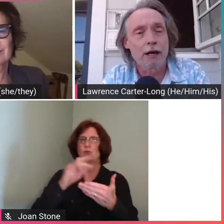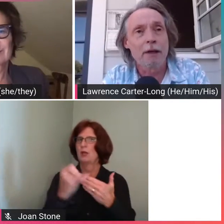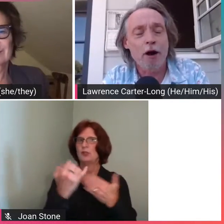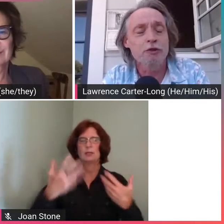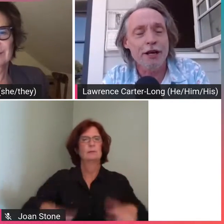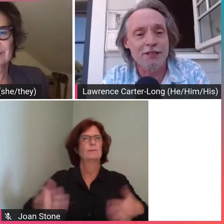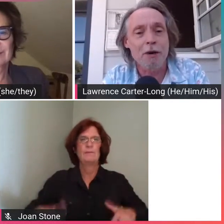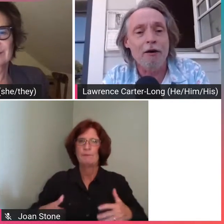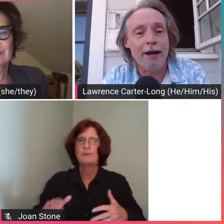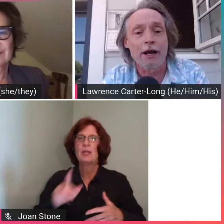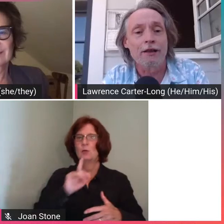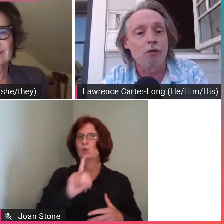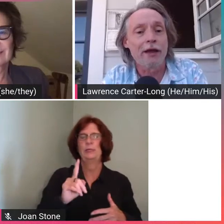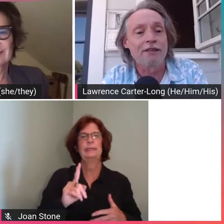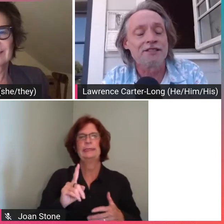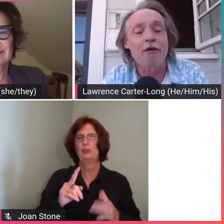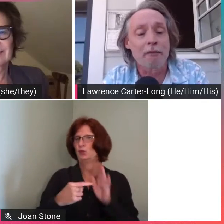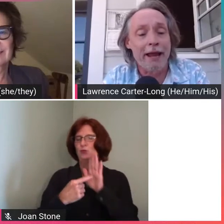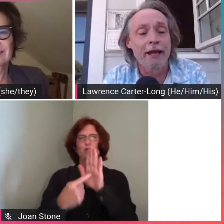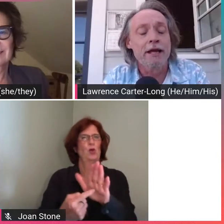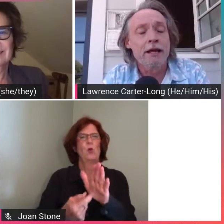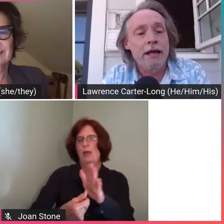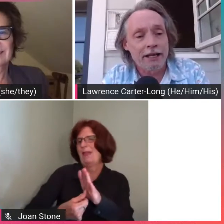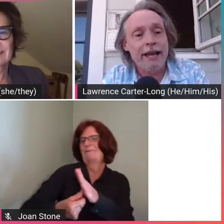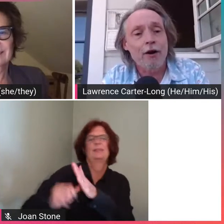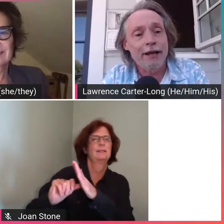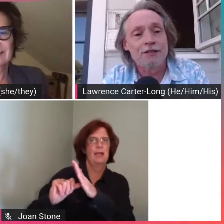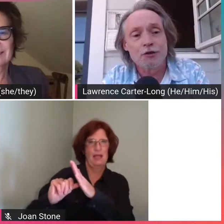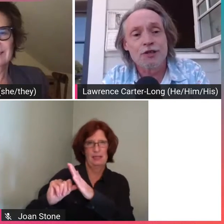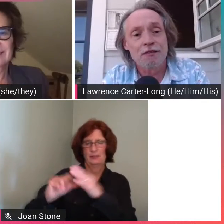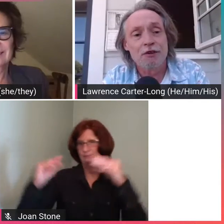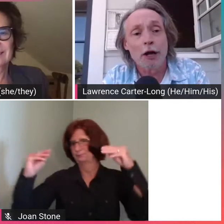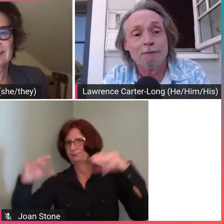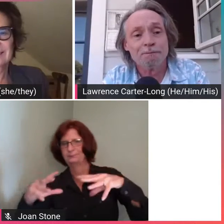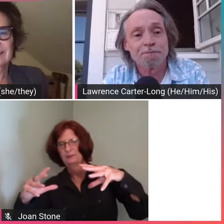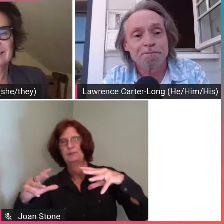really help shine a spotlight on it the way that Salome and